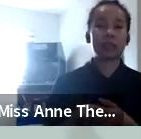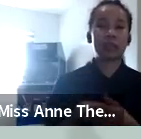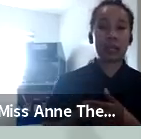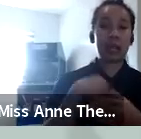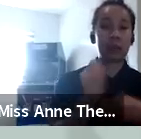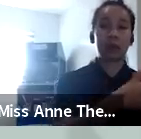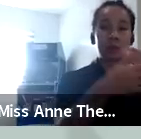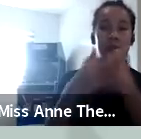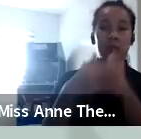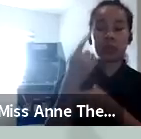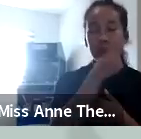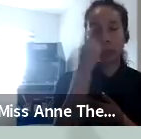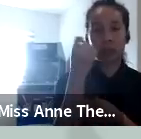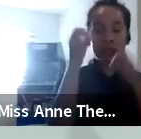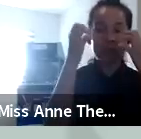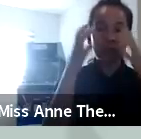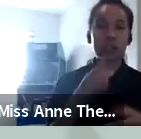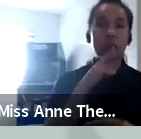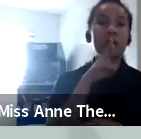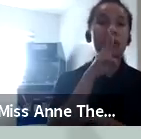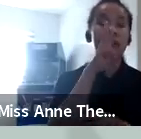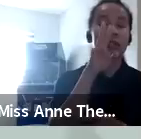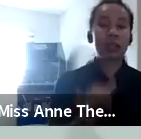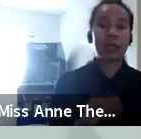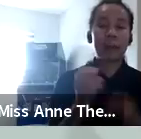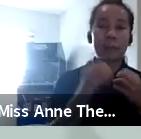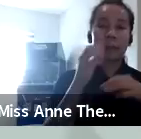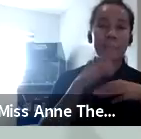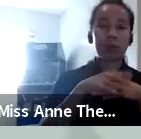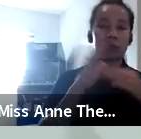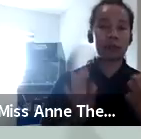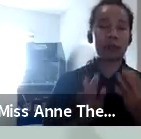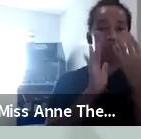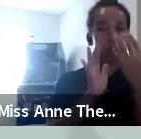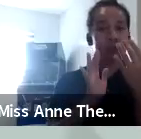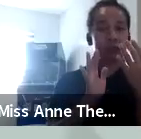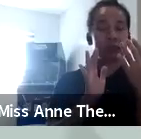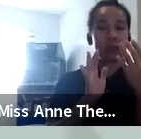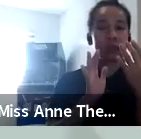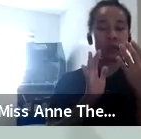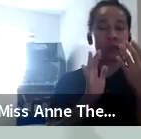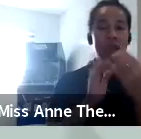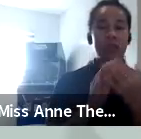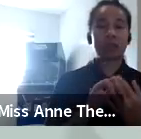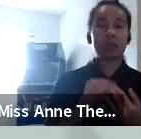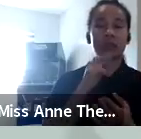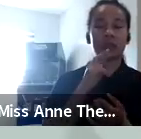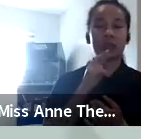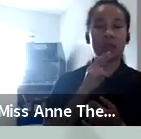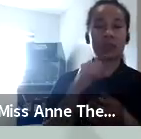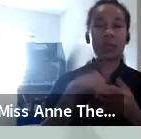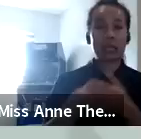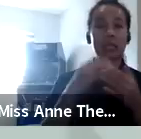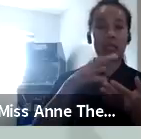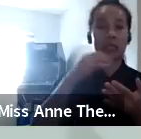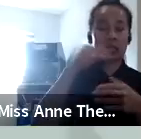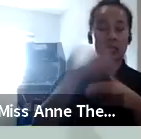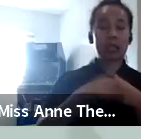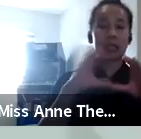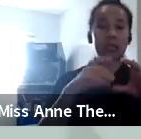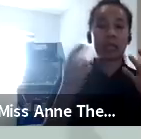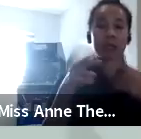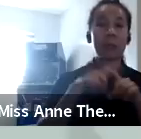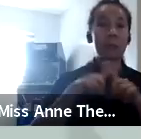community, because teachers are really more on the face-to-face actual teaching and learning inside the classroom. But